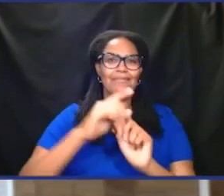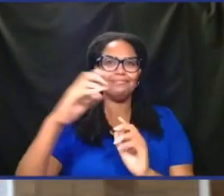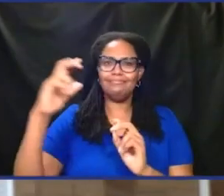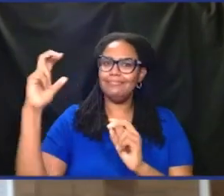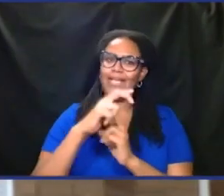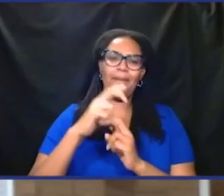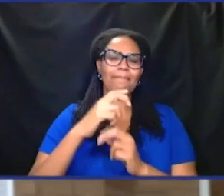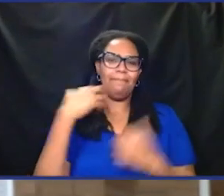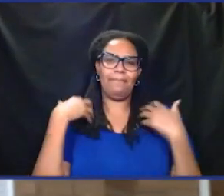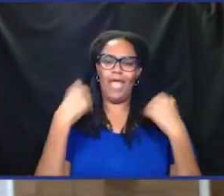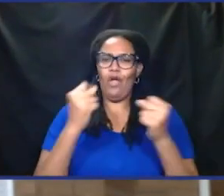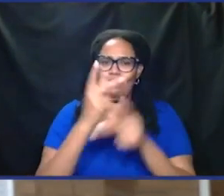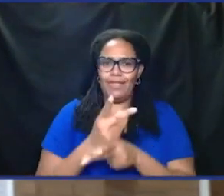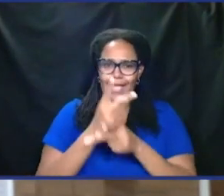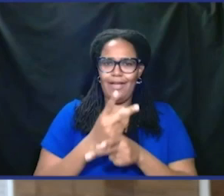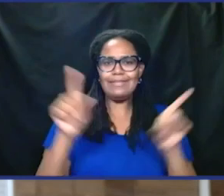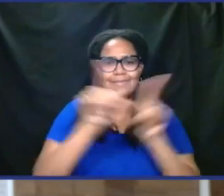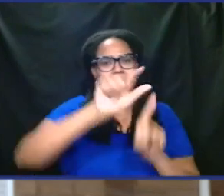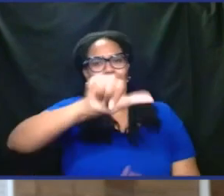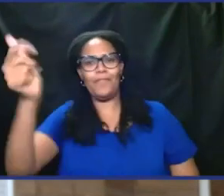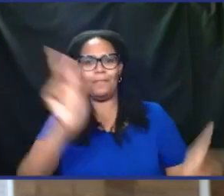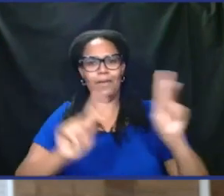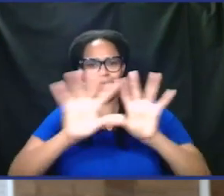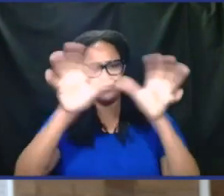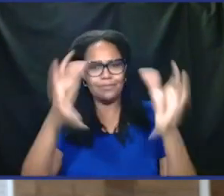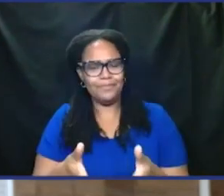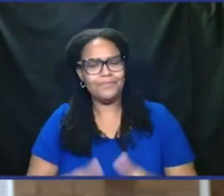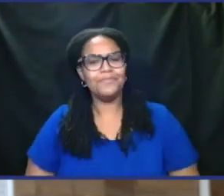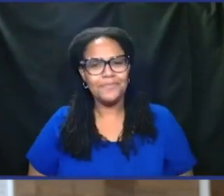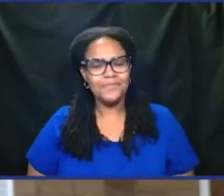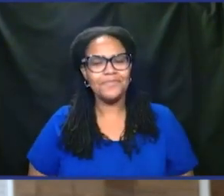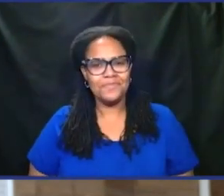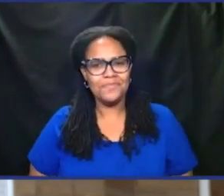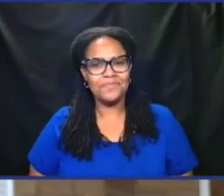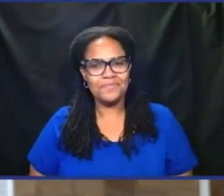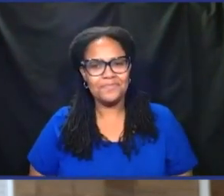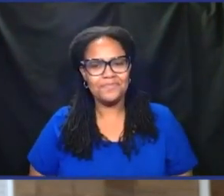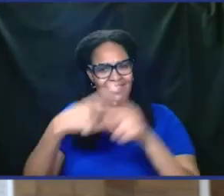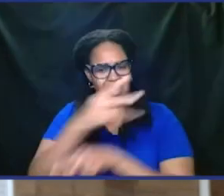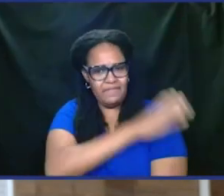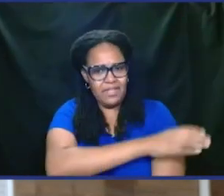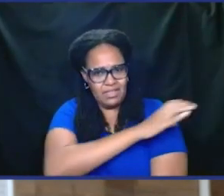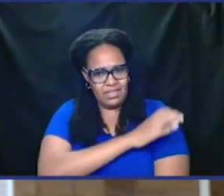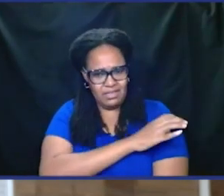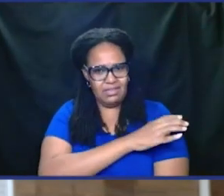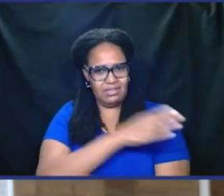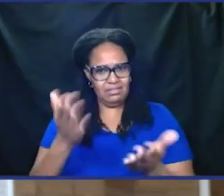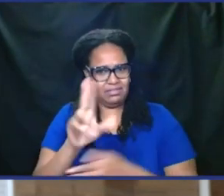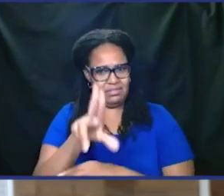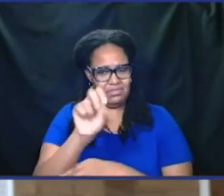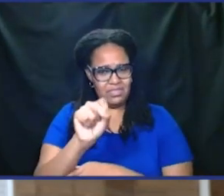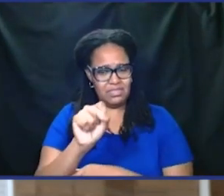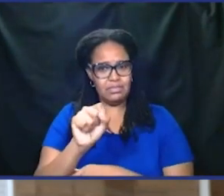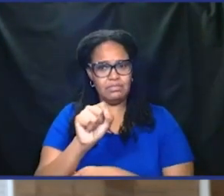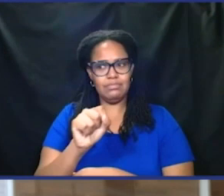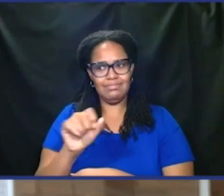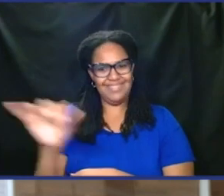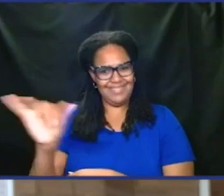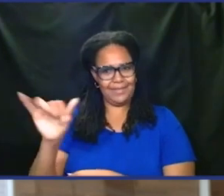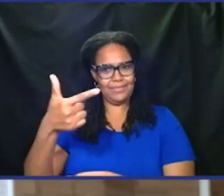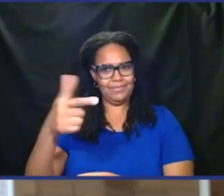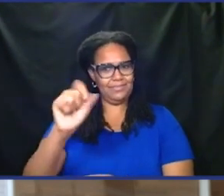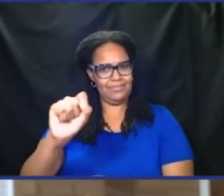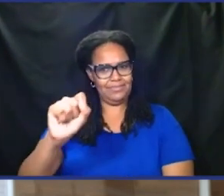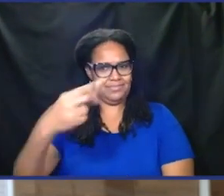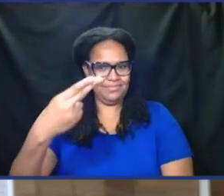In the United States, 7 million people rely on the safety net clinics in Americare's network, clinics like Good Samaritan.